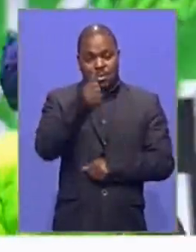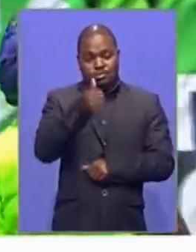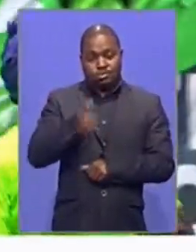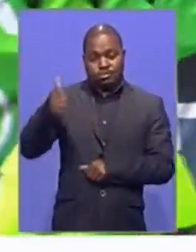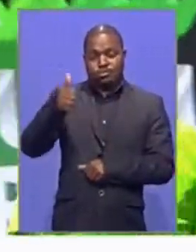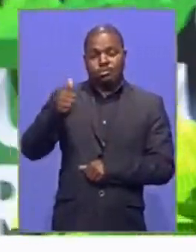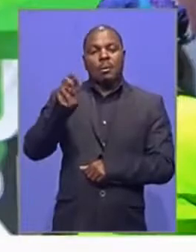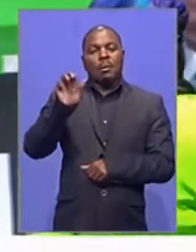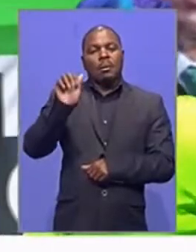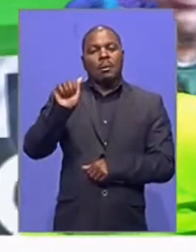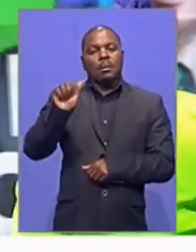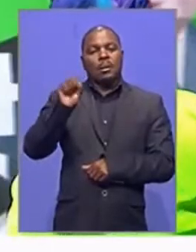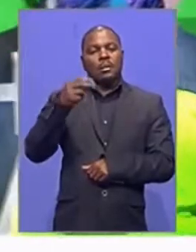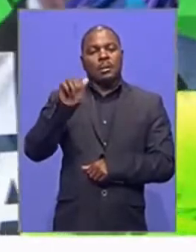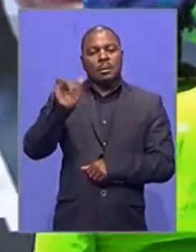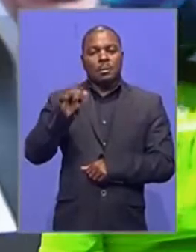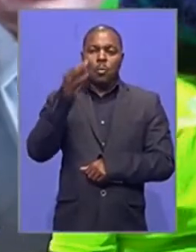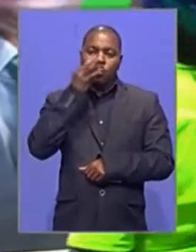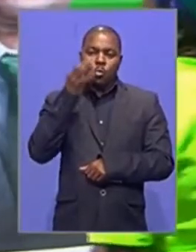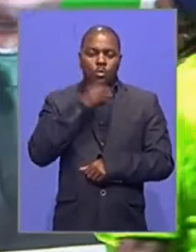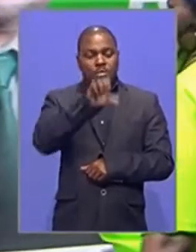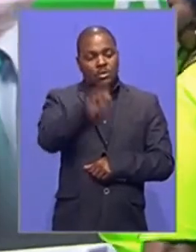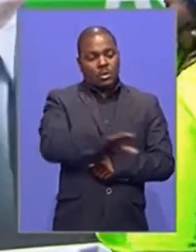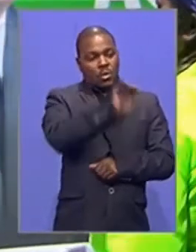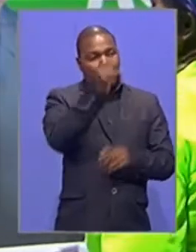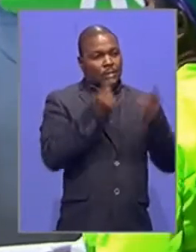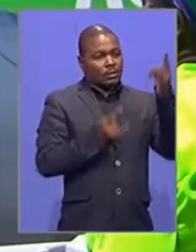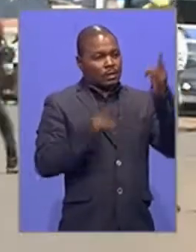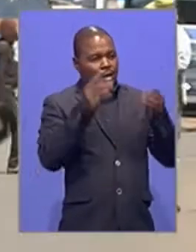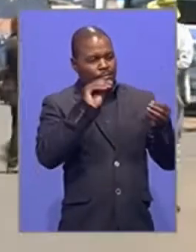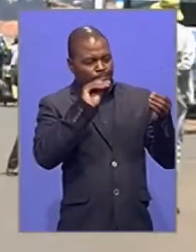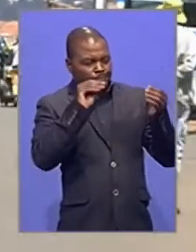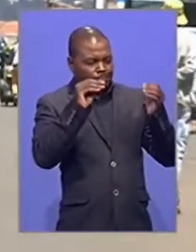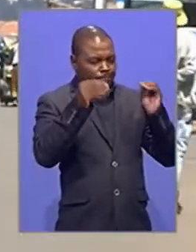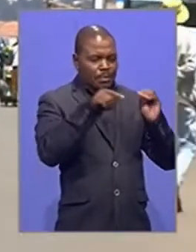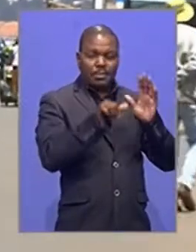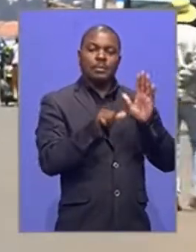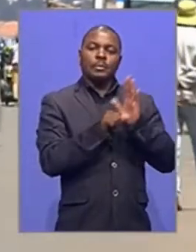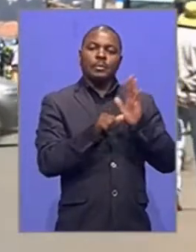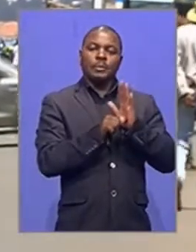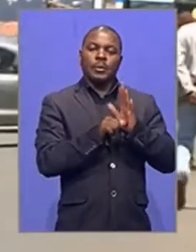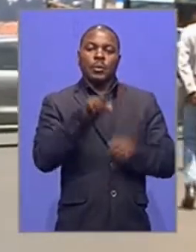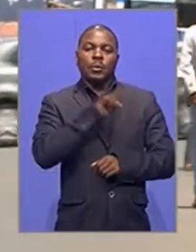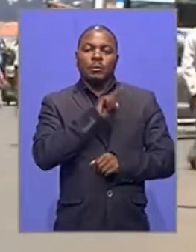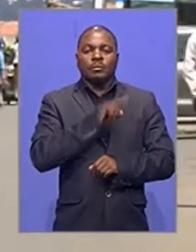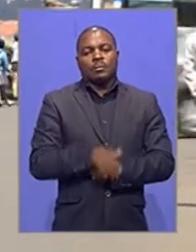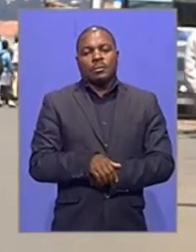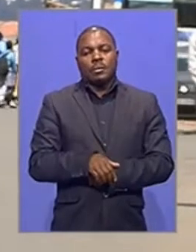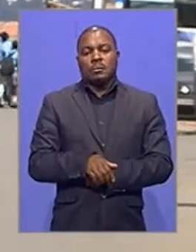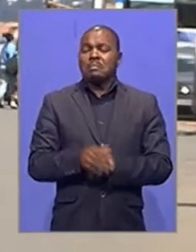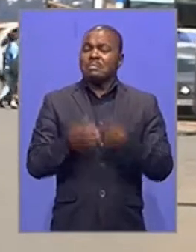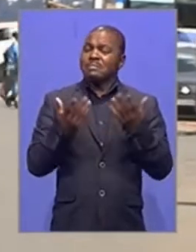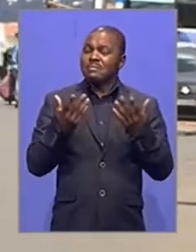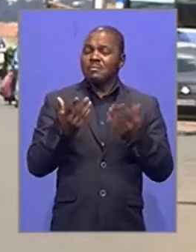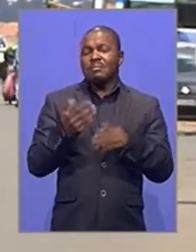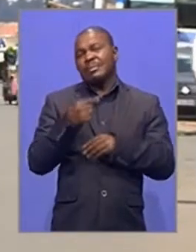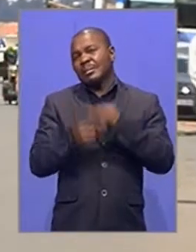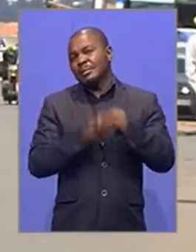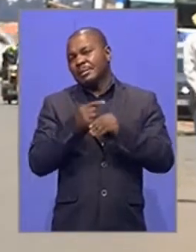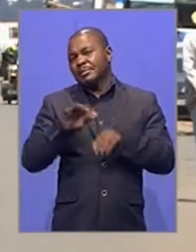re peakanyo ya go tsošološa ditoropo tša Afrika Borwa e bohlokwa ka ge go lebelletšwe gore batho ba ka bago dipersente